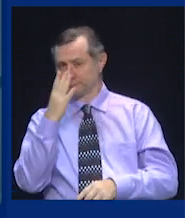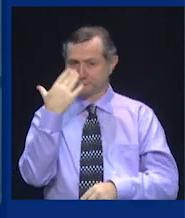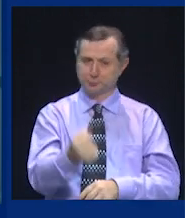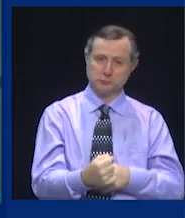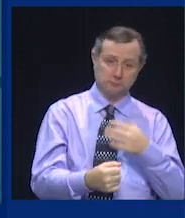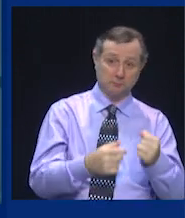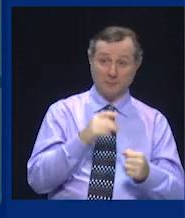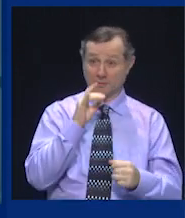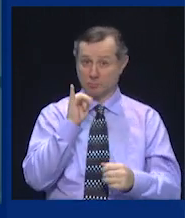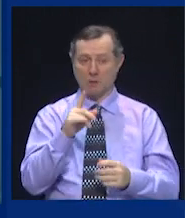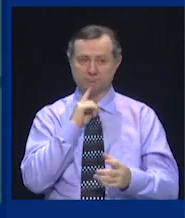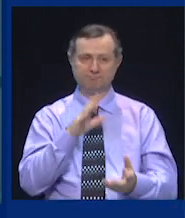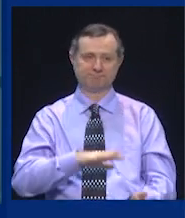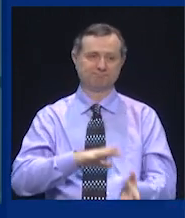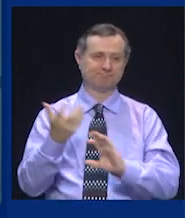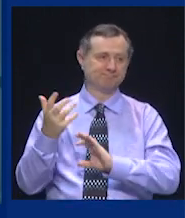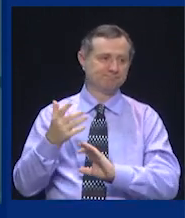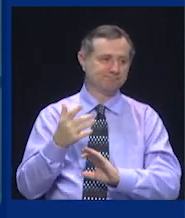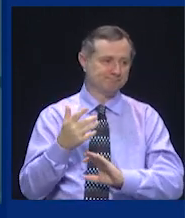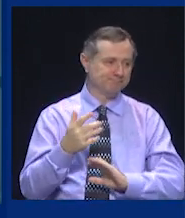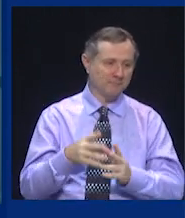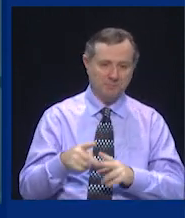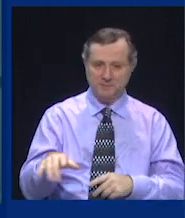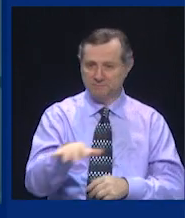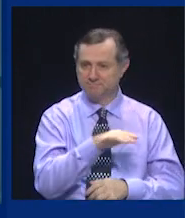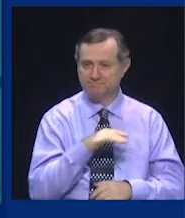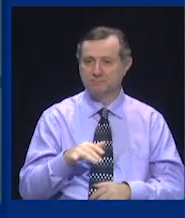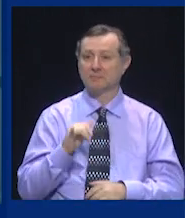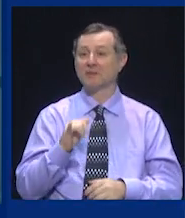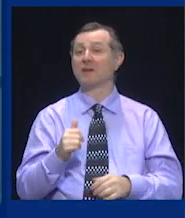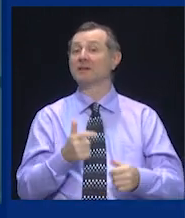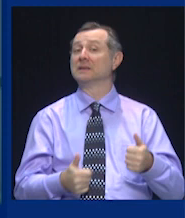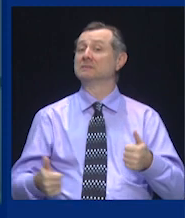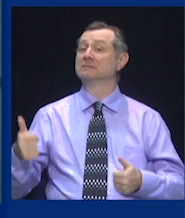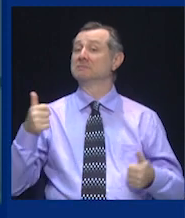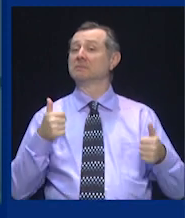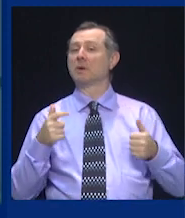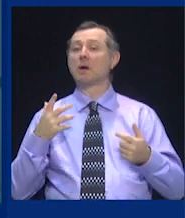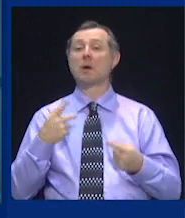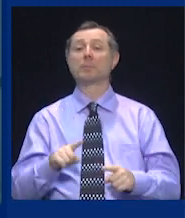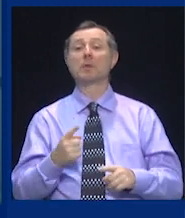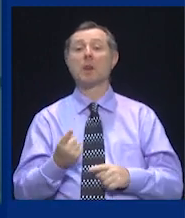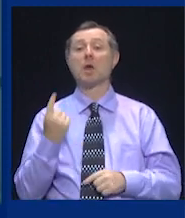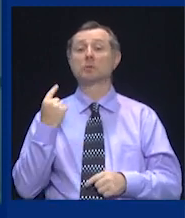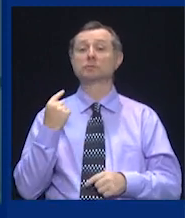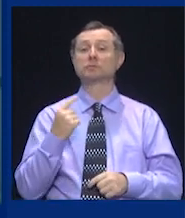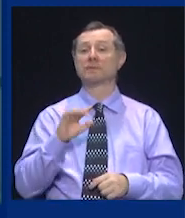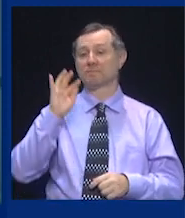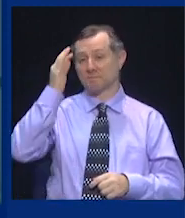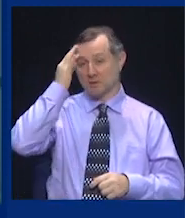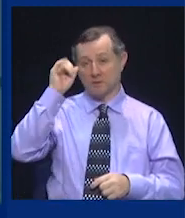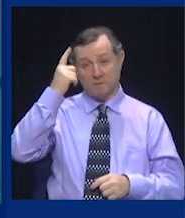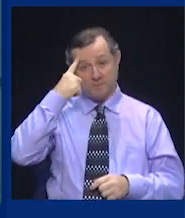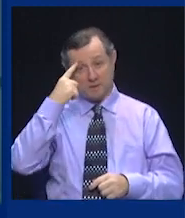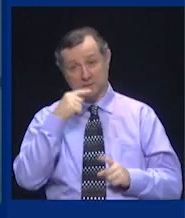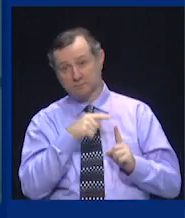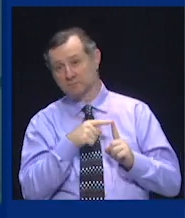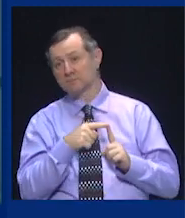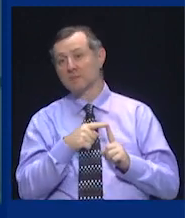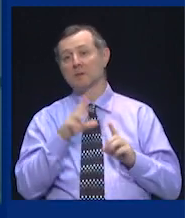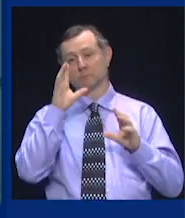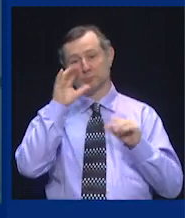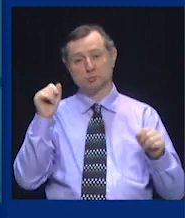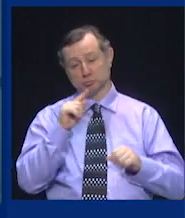strategy. That is a fact. What happened last year on the federal side, what happened with President